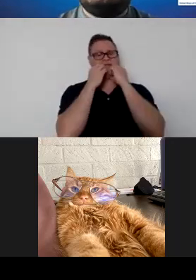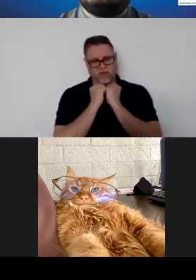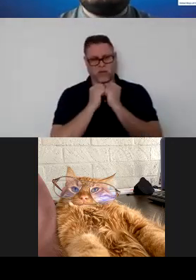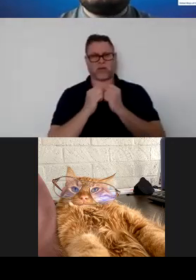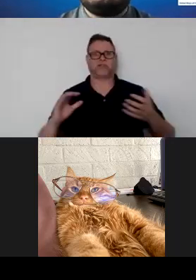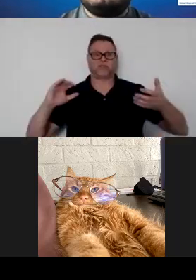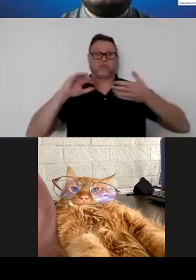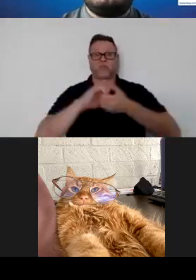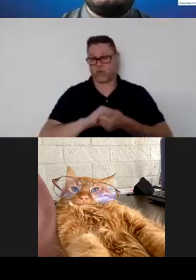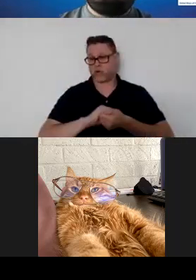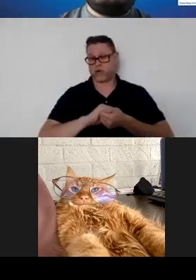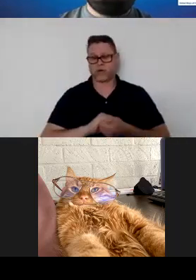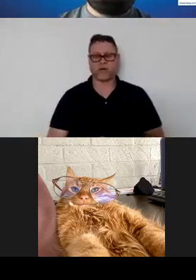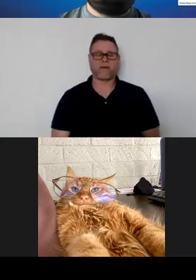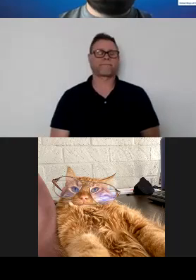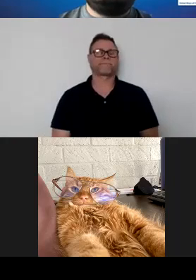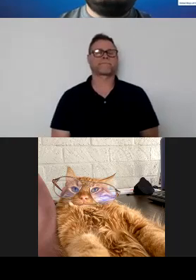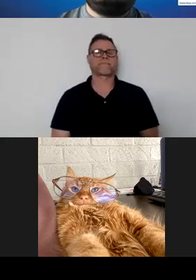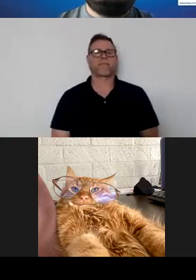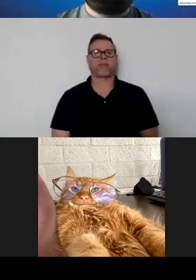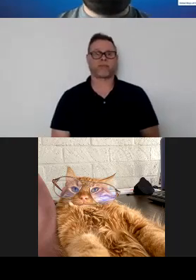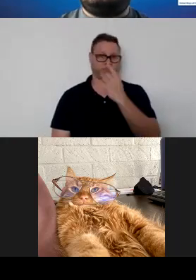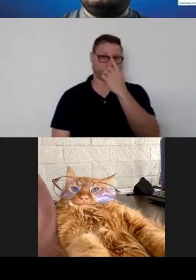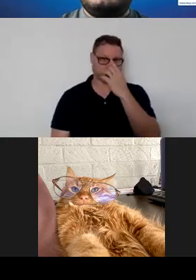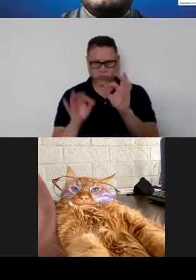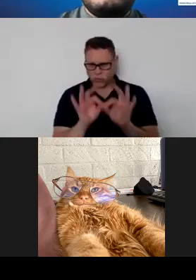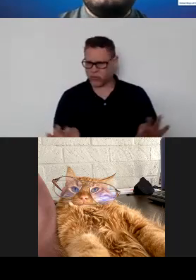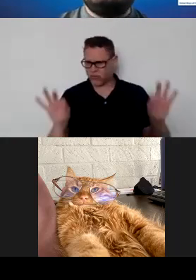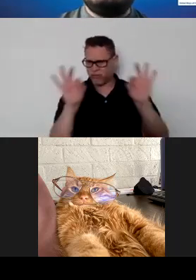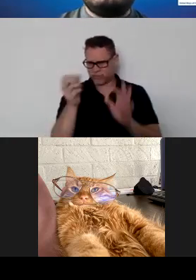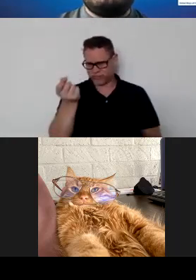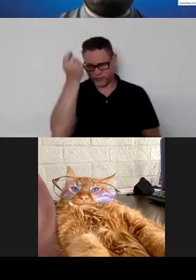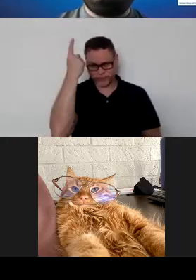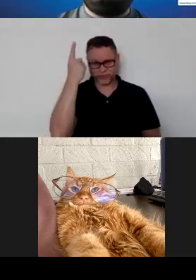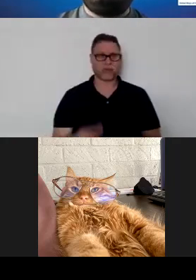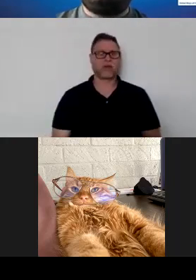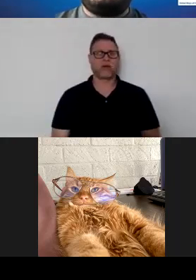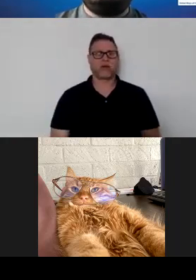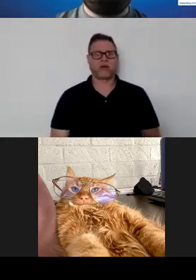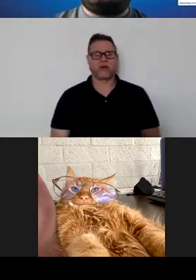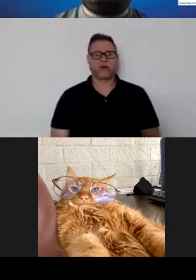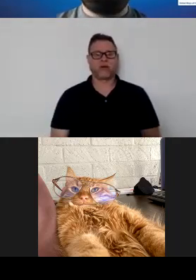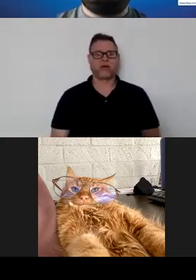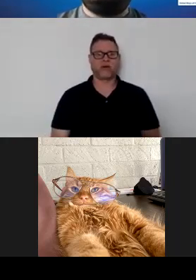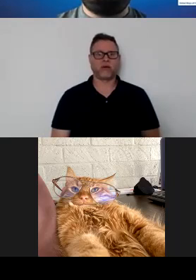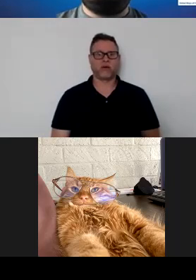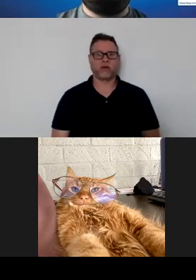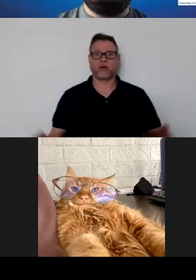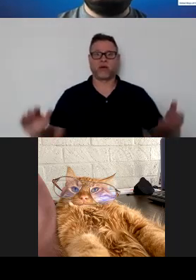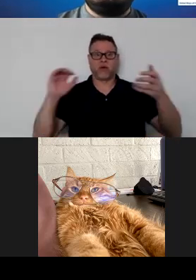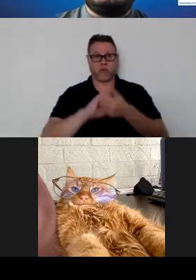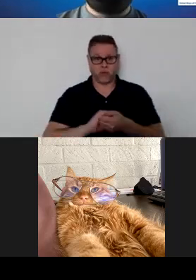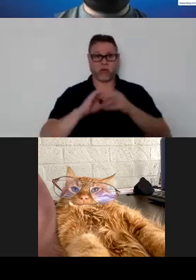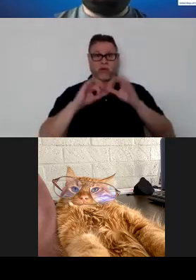partners. Now, critical to understanding is partnering with families and community